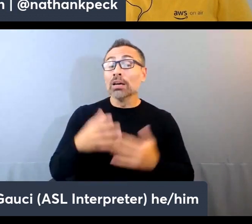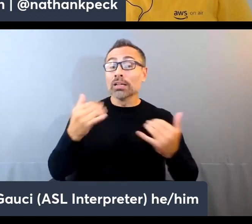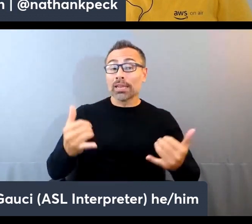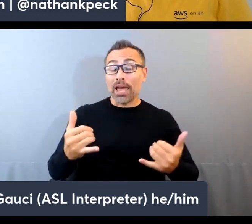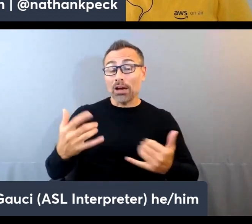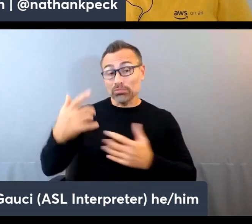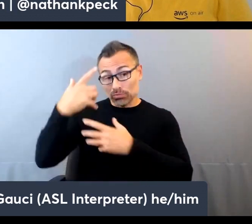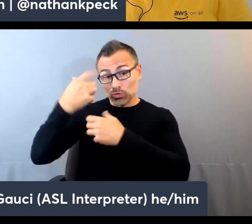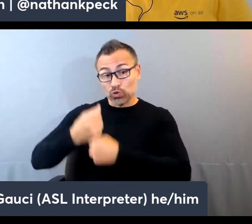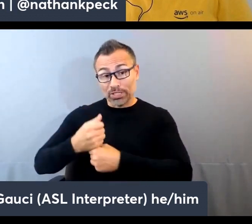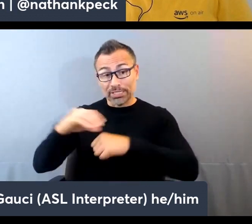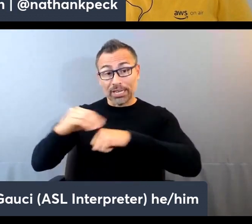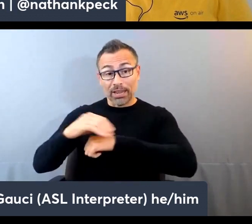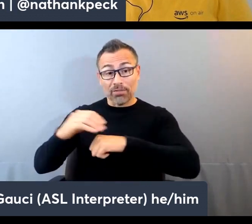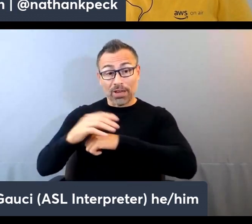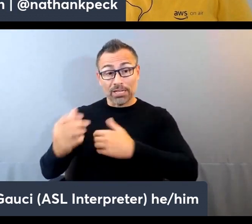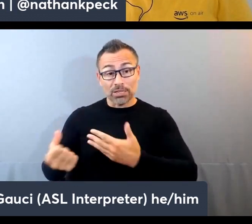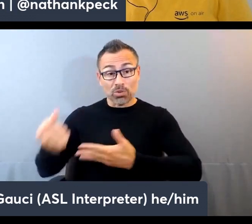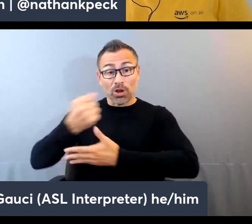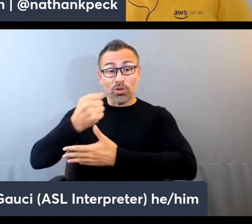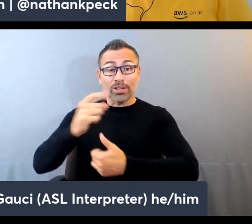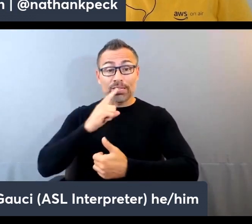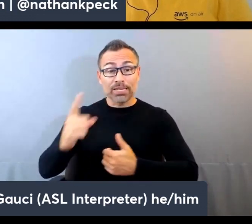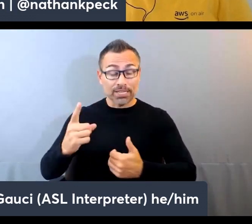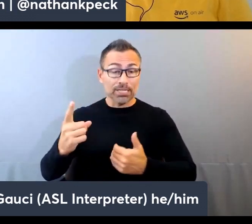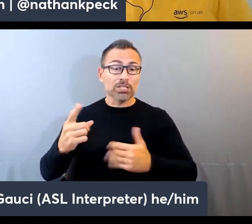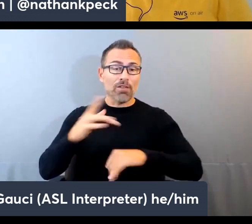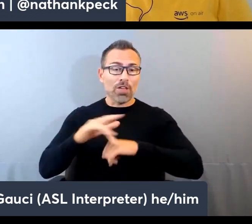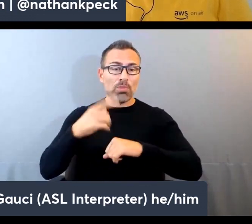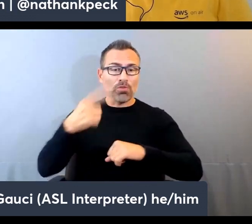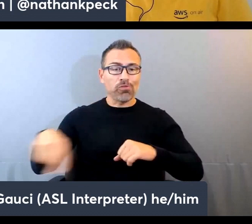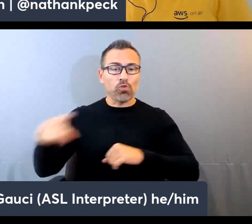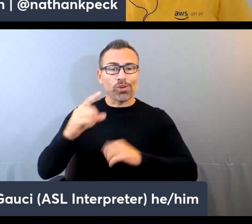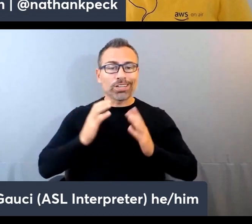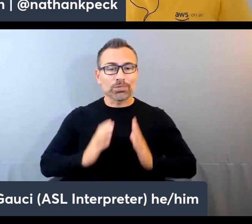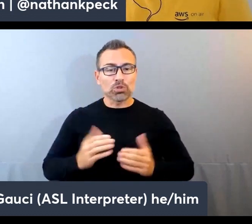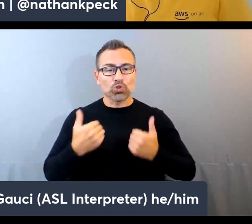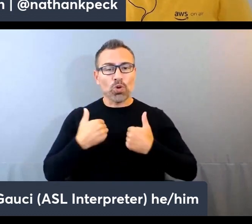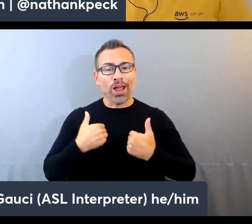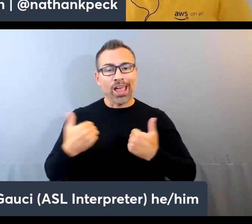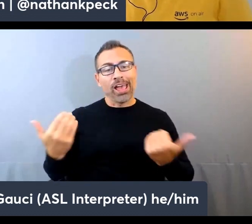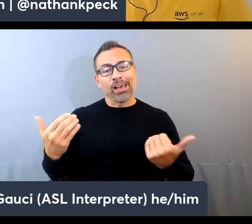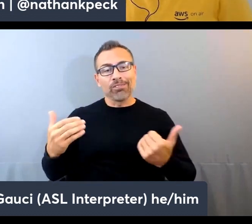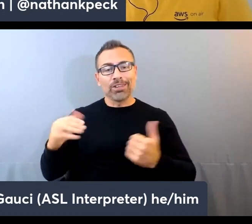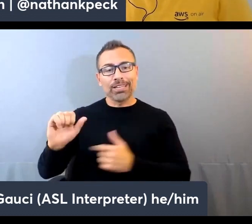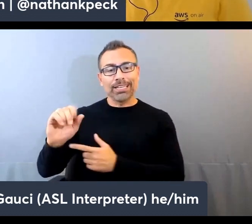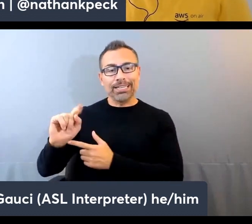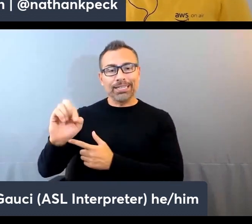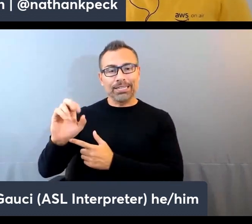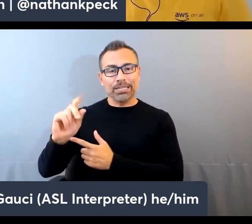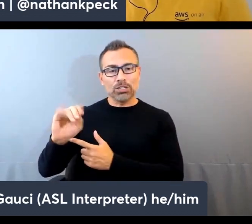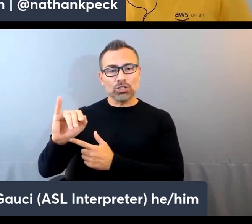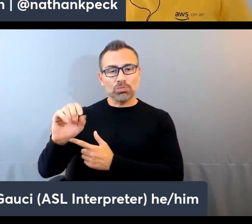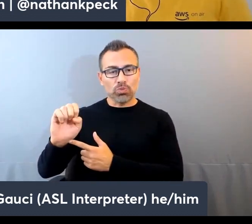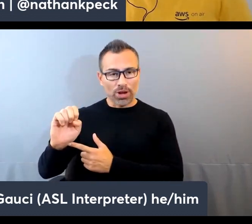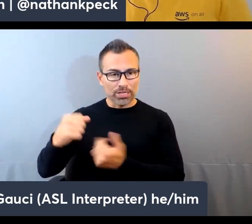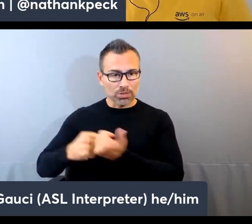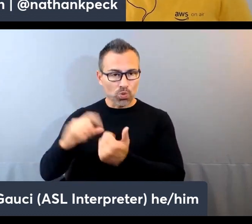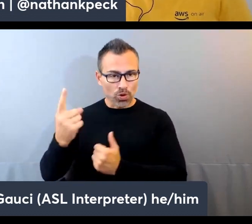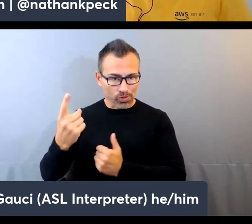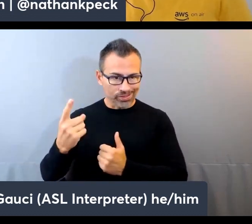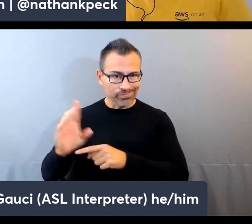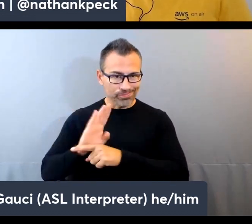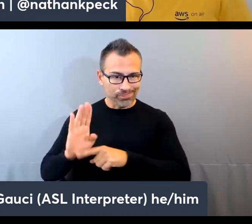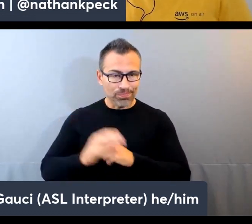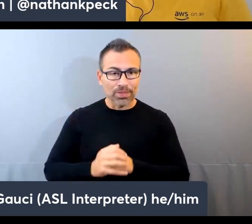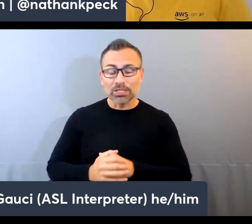available to customers on enterprise support subscription only. Gotcha. But if I'm on enterprise support, then it would already be included